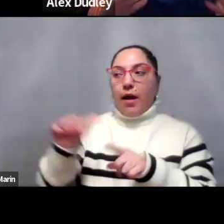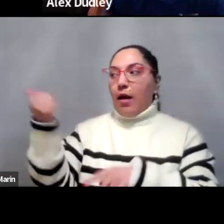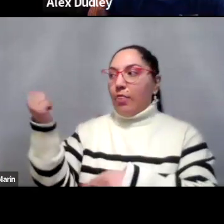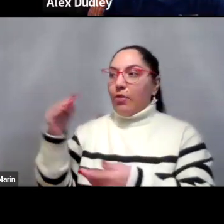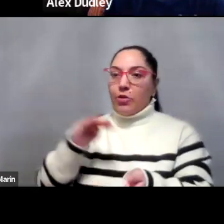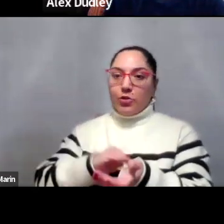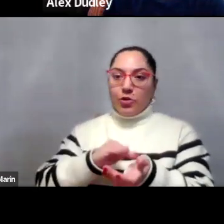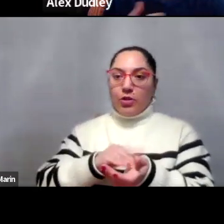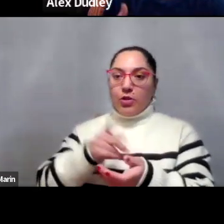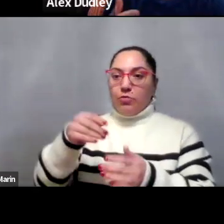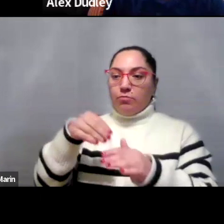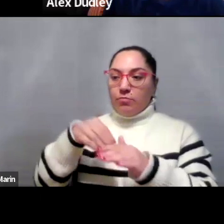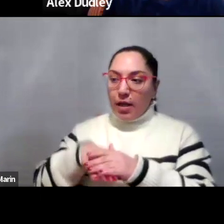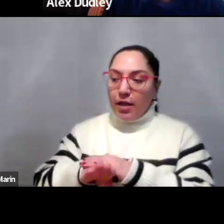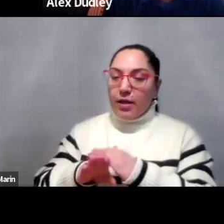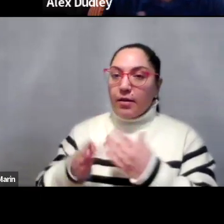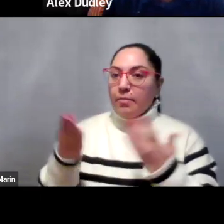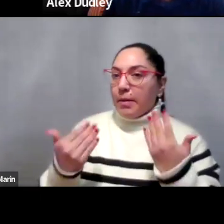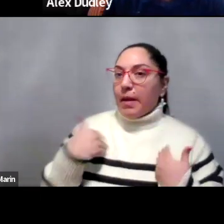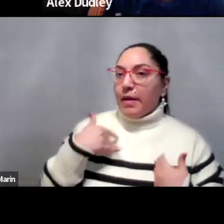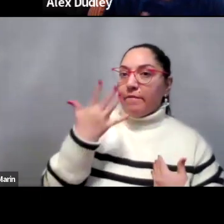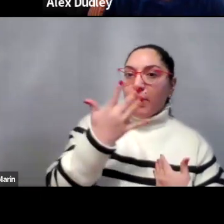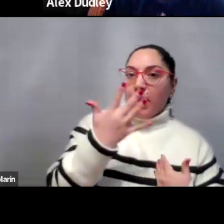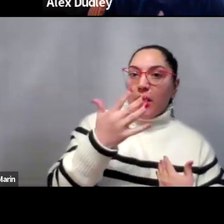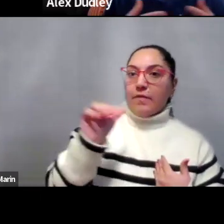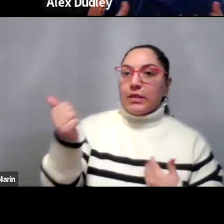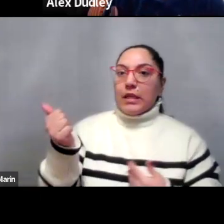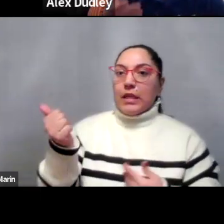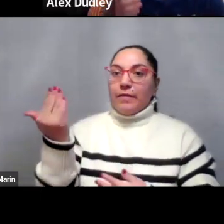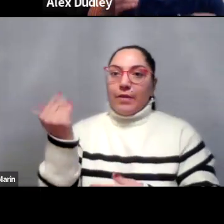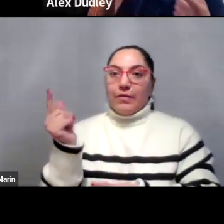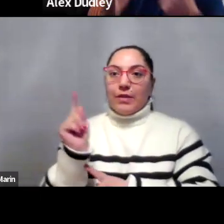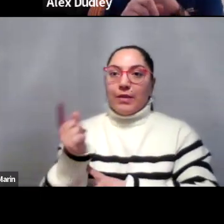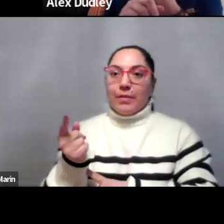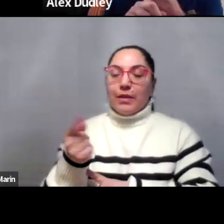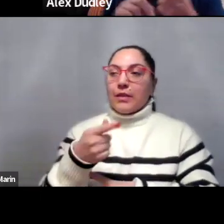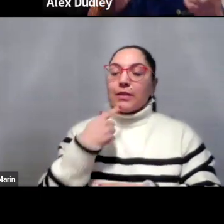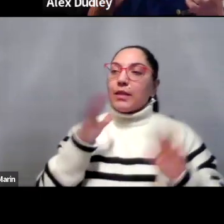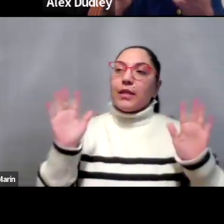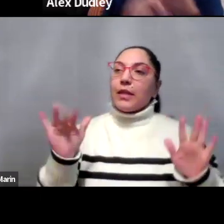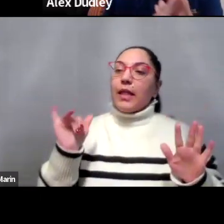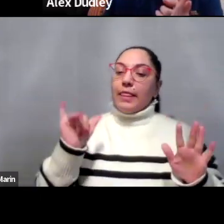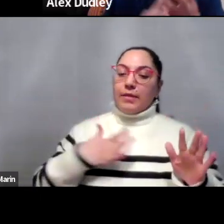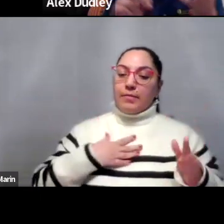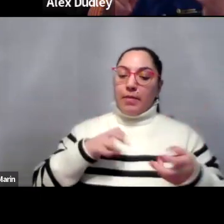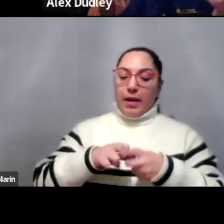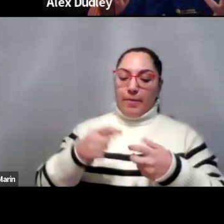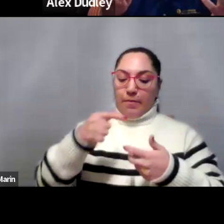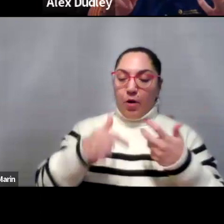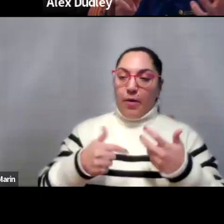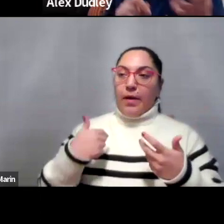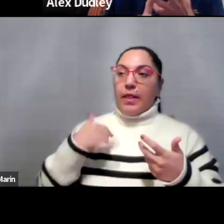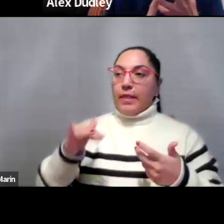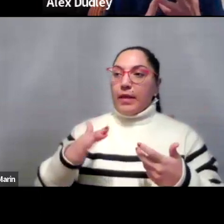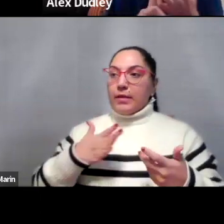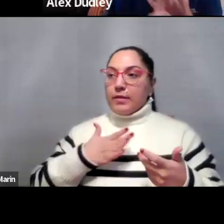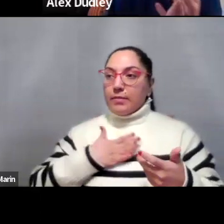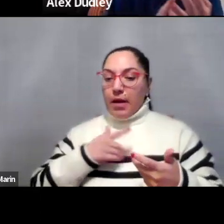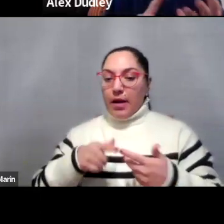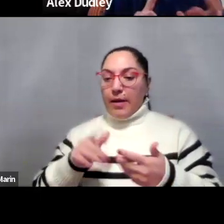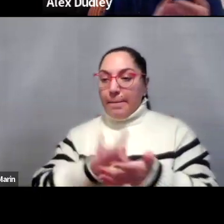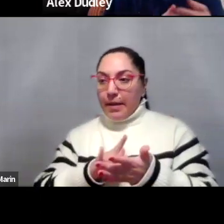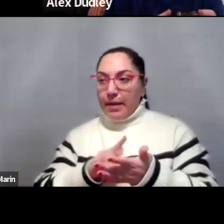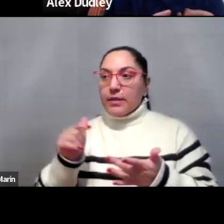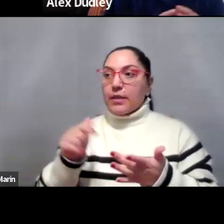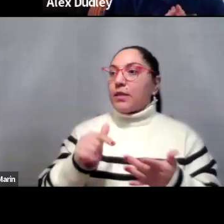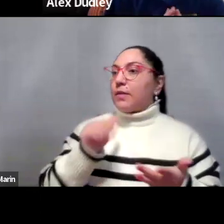walk in and they might have 5, 10, 15 minutes for you. And it's on you to say, this is my problem. This is what med is doing. This is